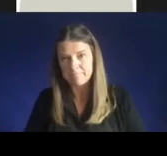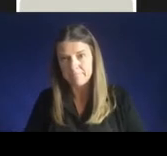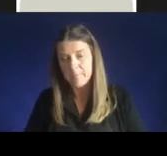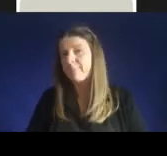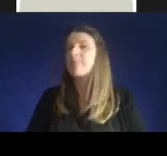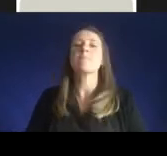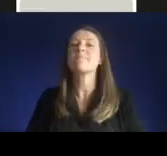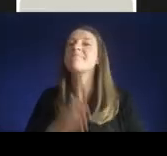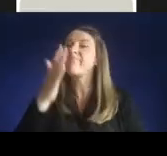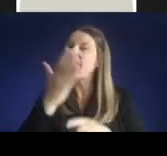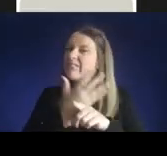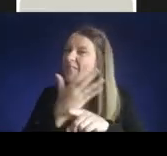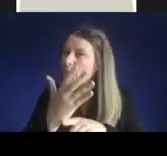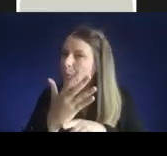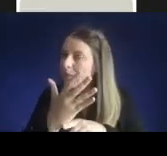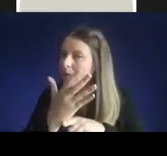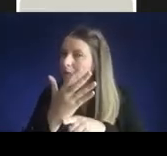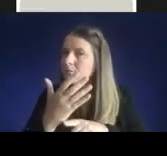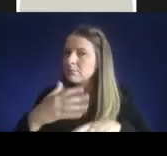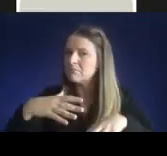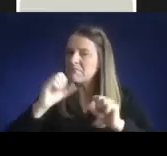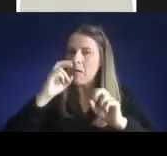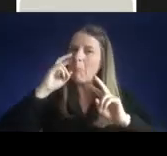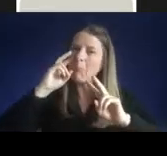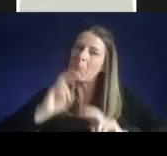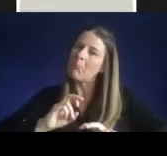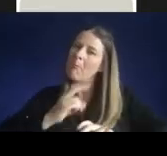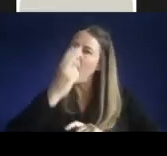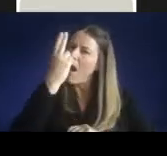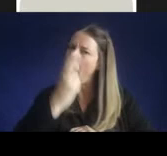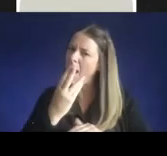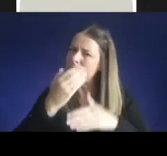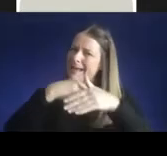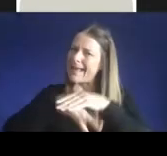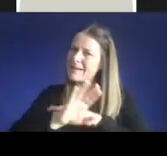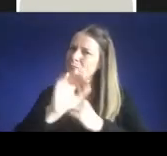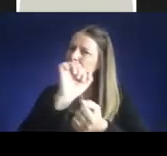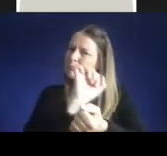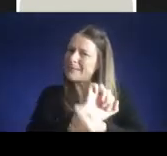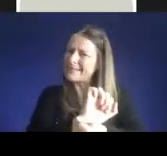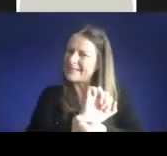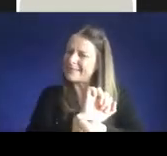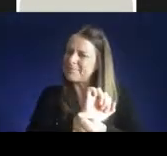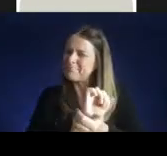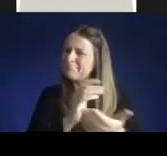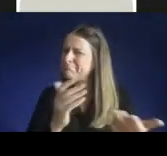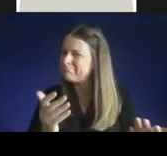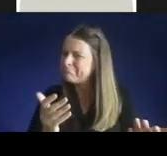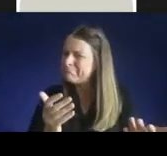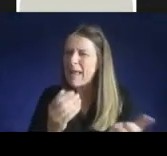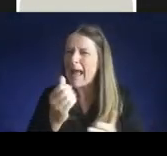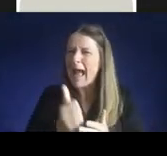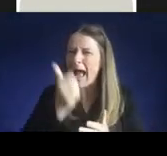In my fifth week, we began to look at art in prisons and how the learning over the past few